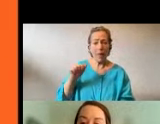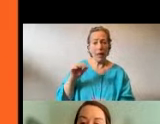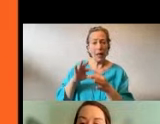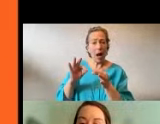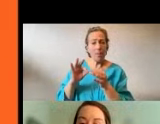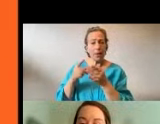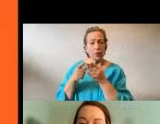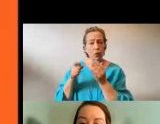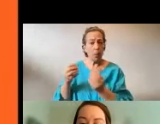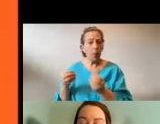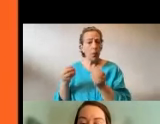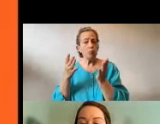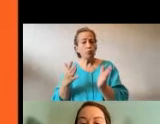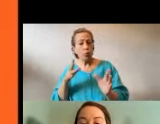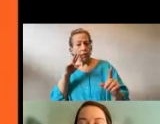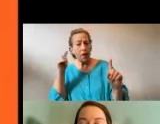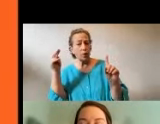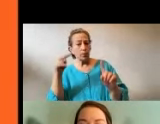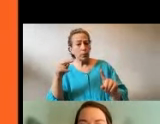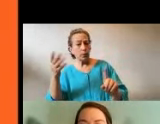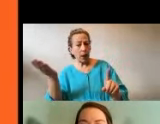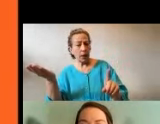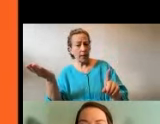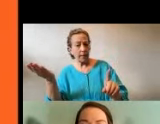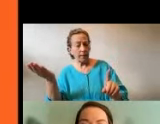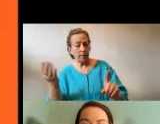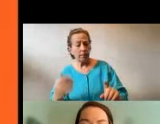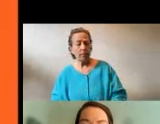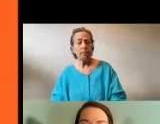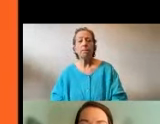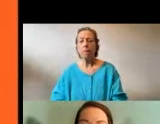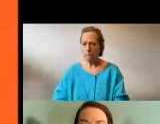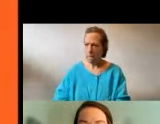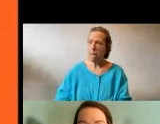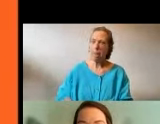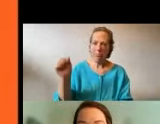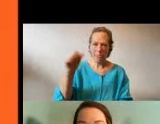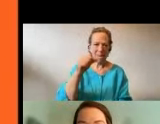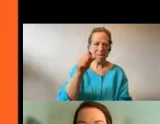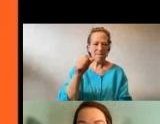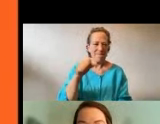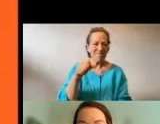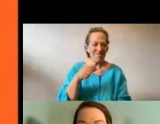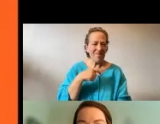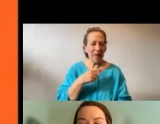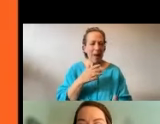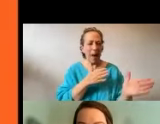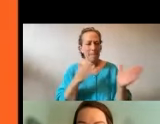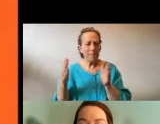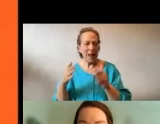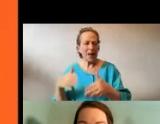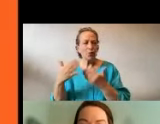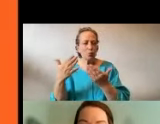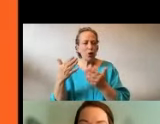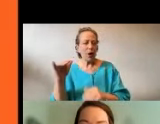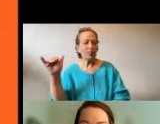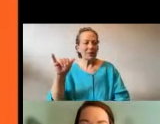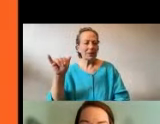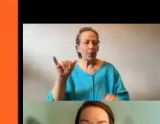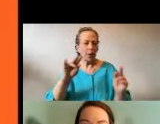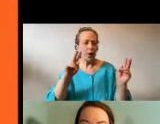perspective of this aspect. Sure. I was actually going to bring up similar themes to what was just mentioned in terms